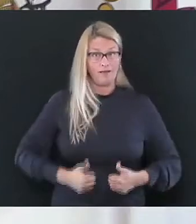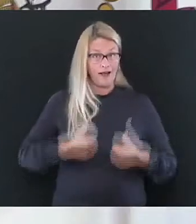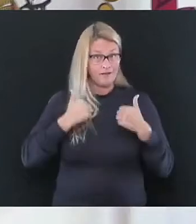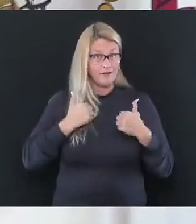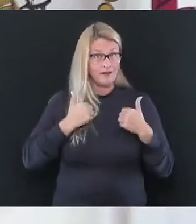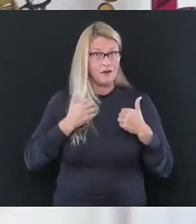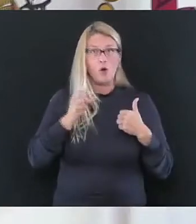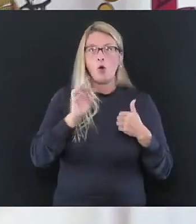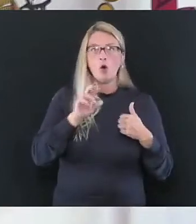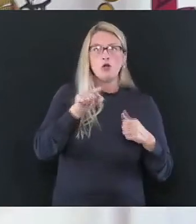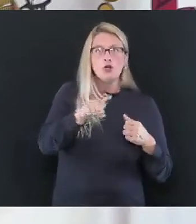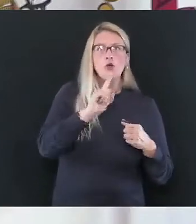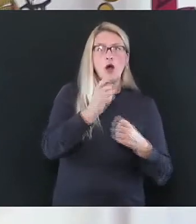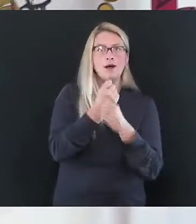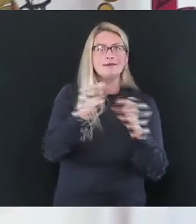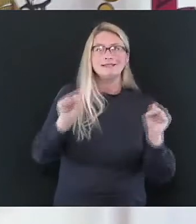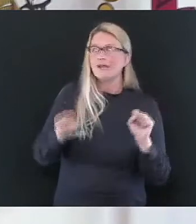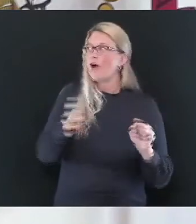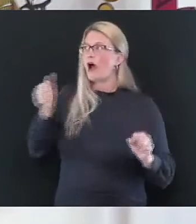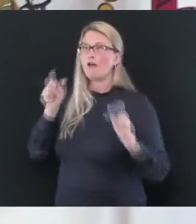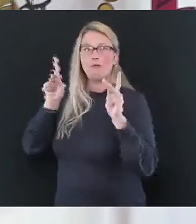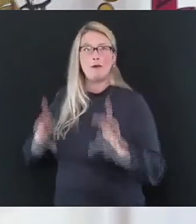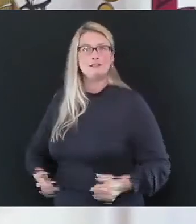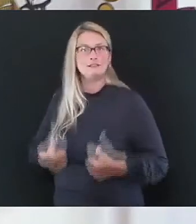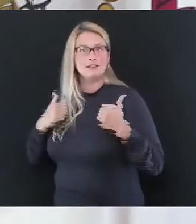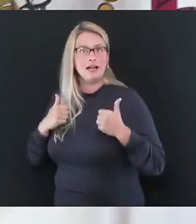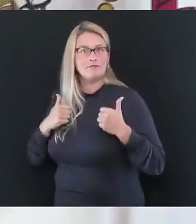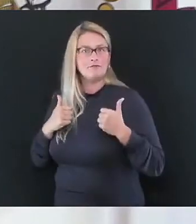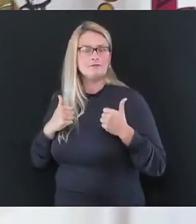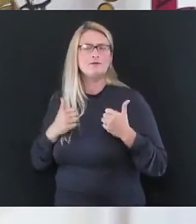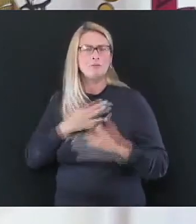life. So please, go get tested.